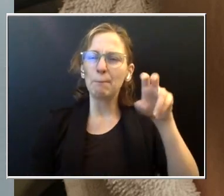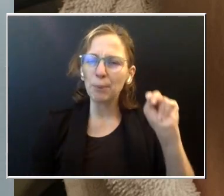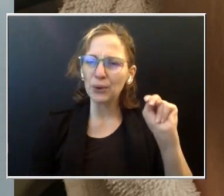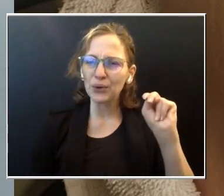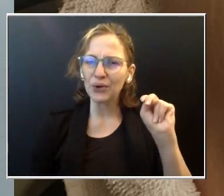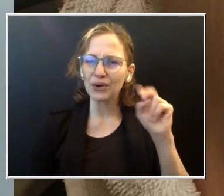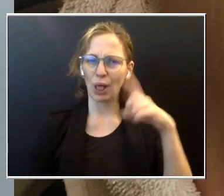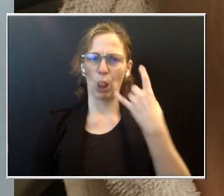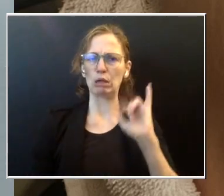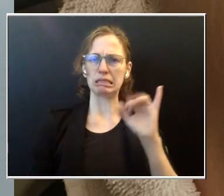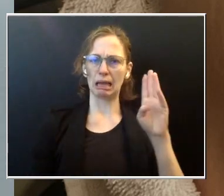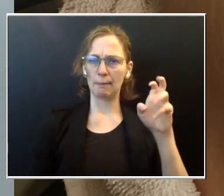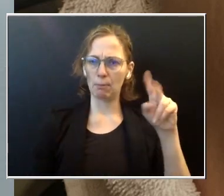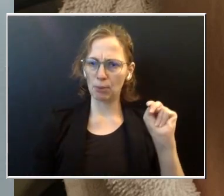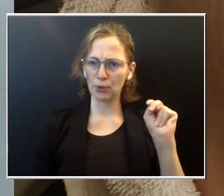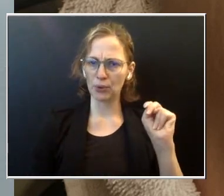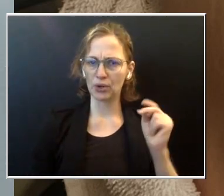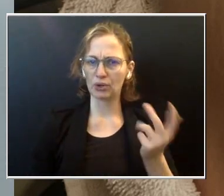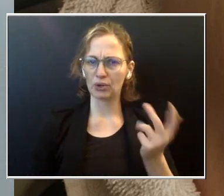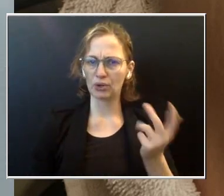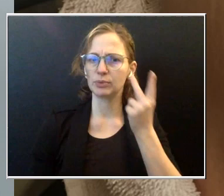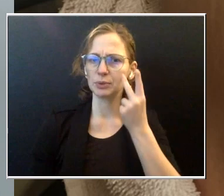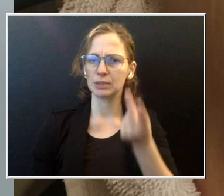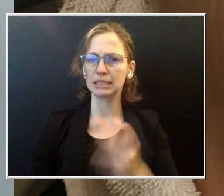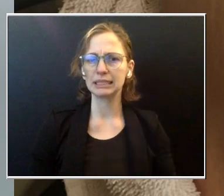burn. Tell us what we're seeing.